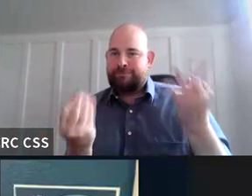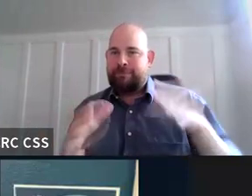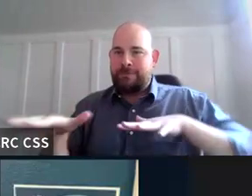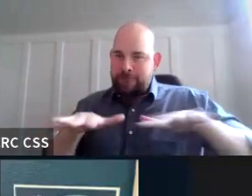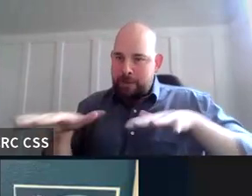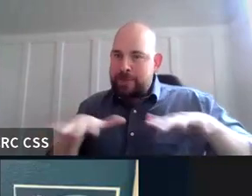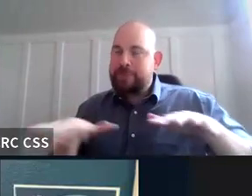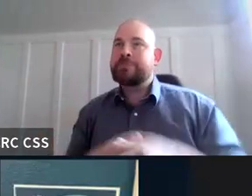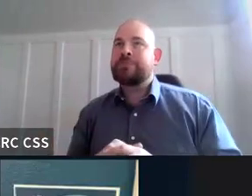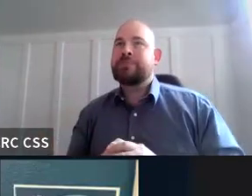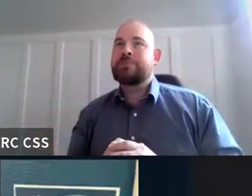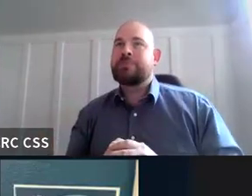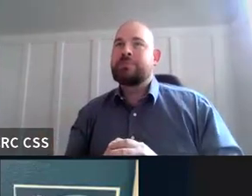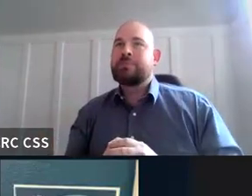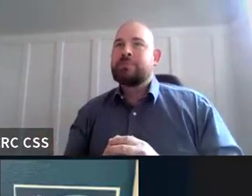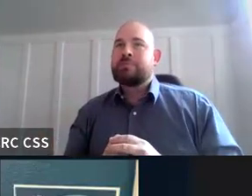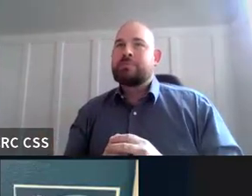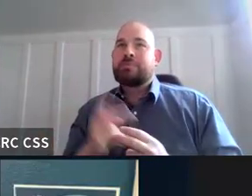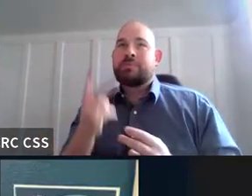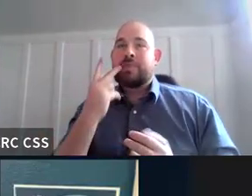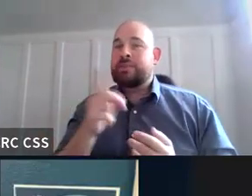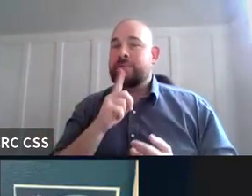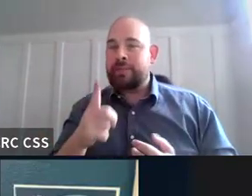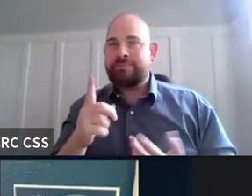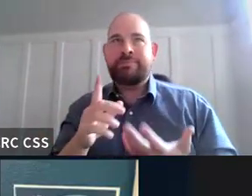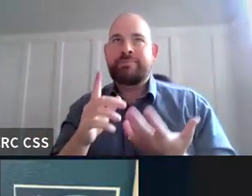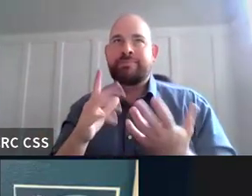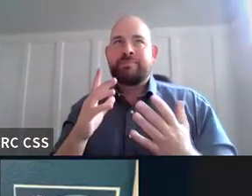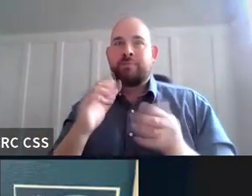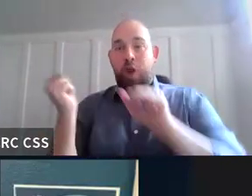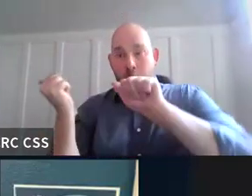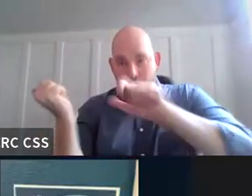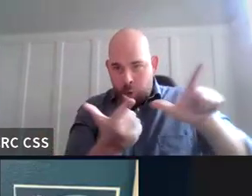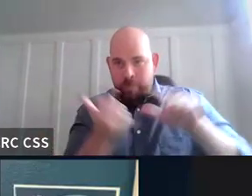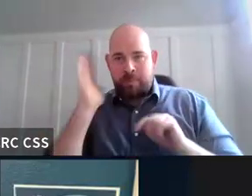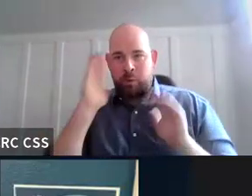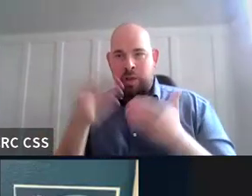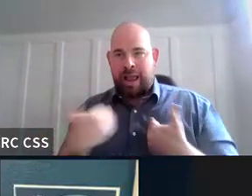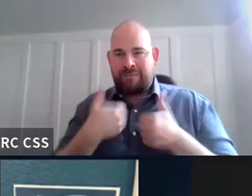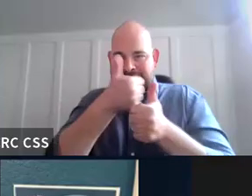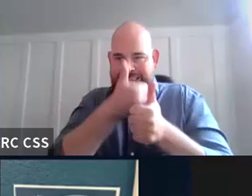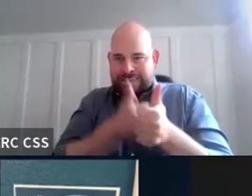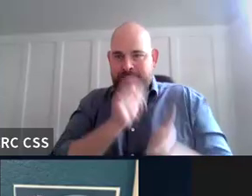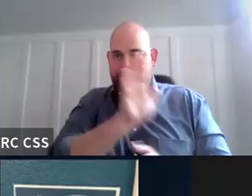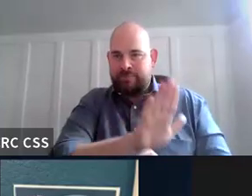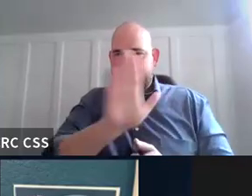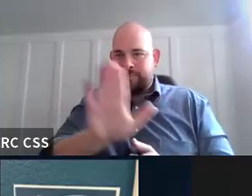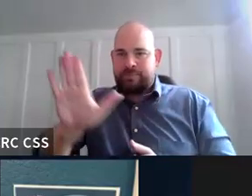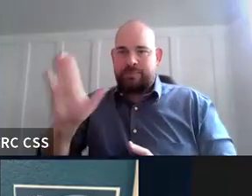they can get triggered at the same time, and they can be a vibration and a light to alert if need